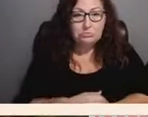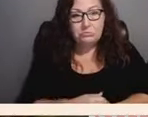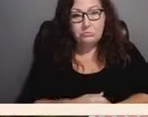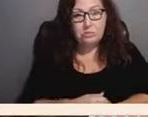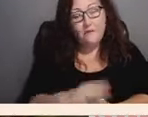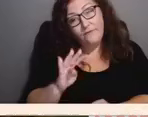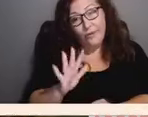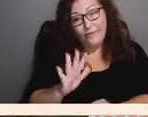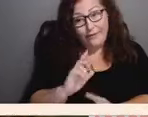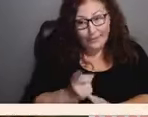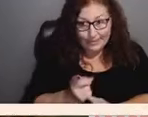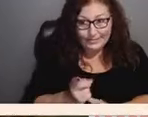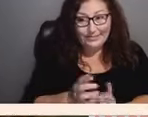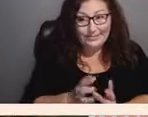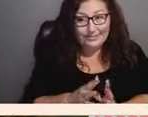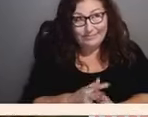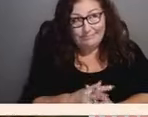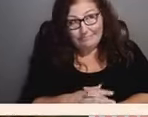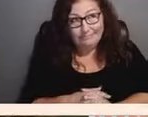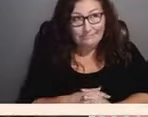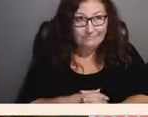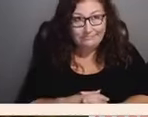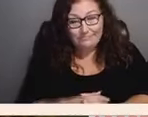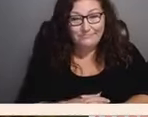45 minutes may go by.